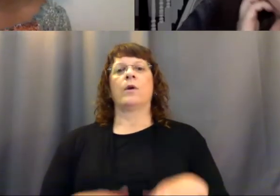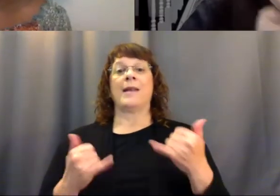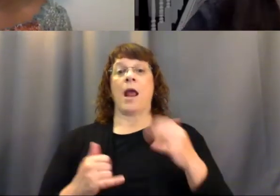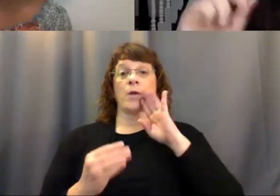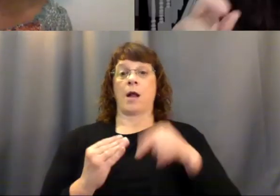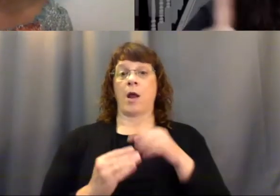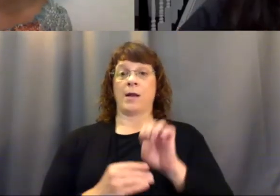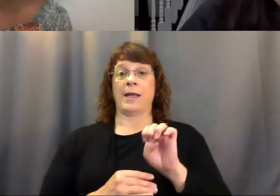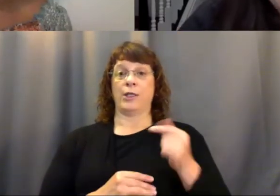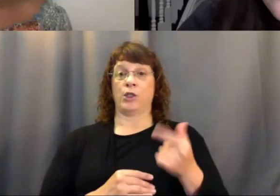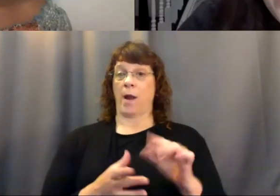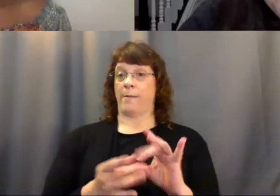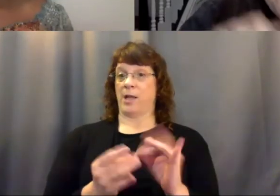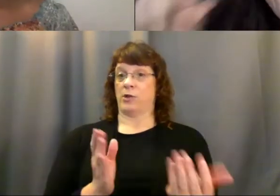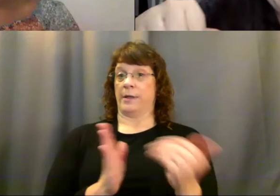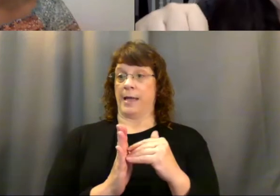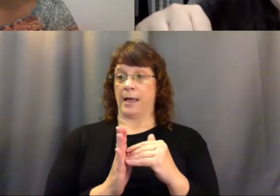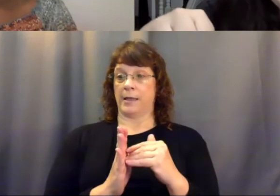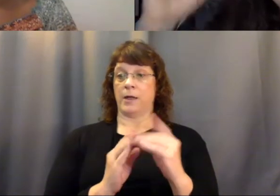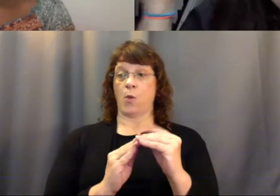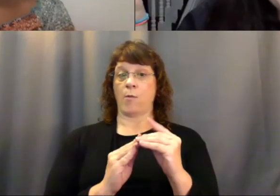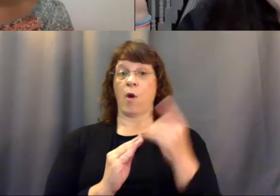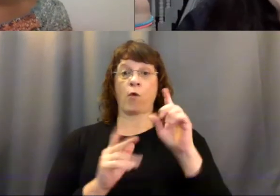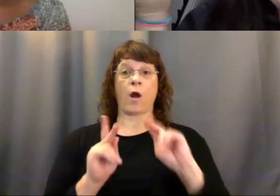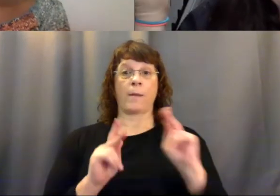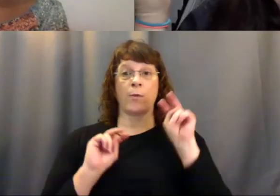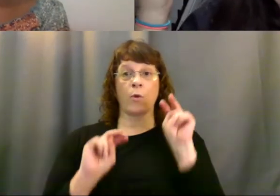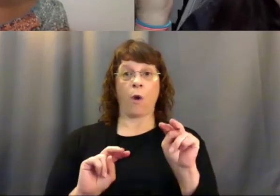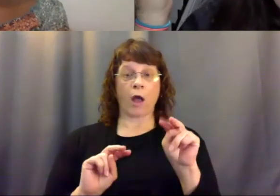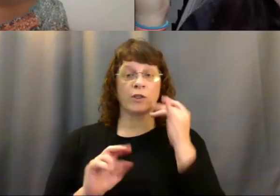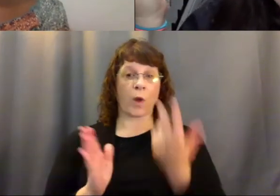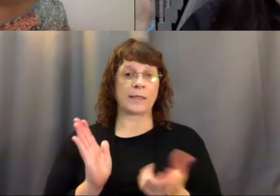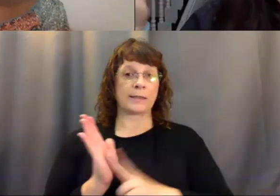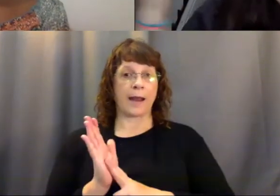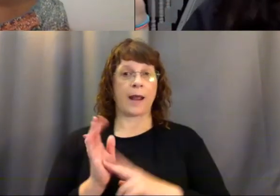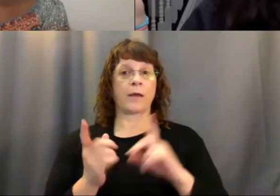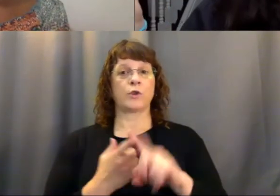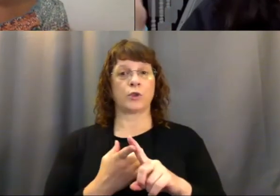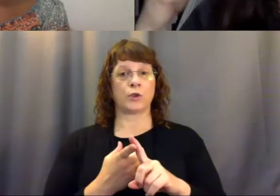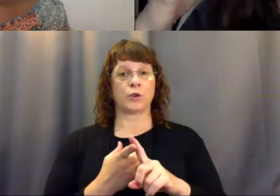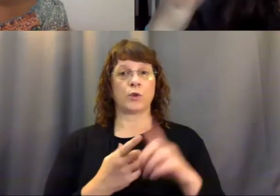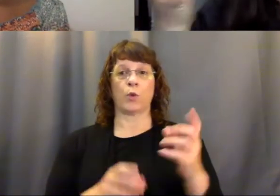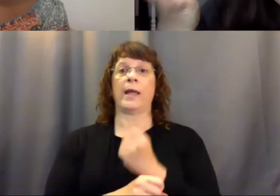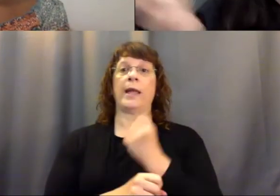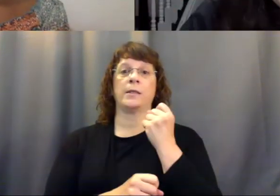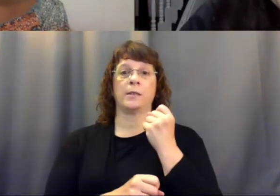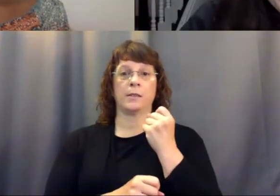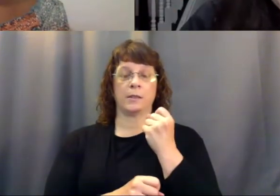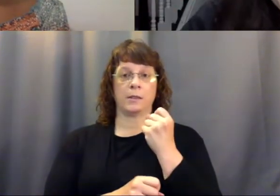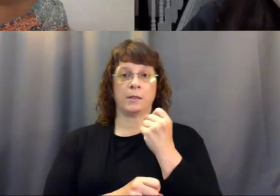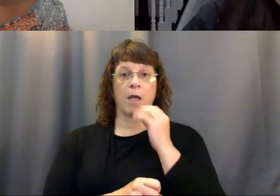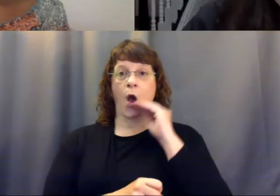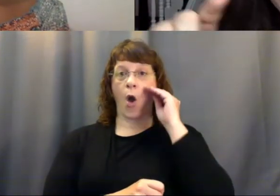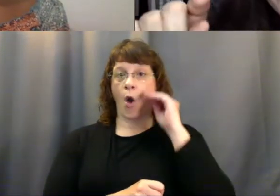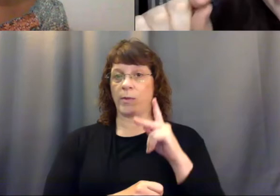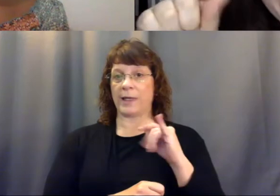about EEGs, I just want to mention one more time, for everybody in the audience, if you want to sign up to win a home kit